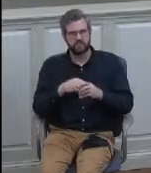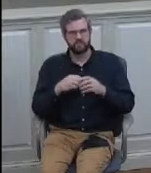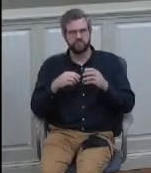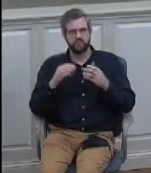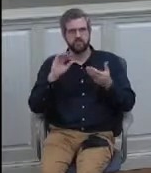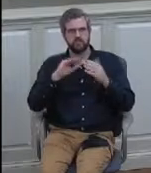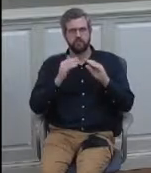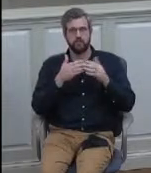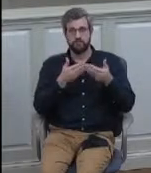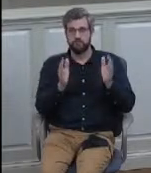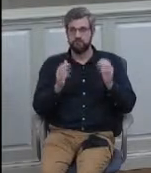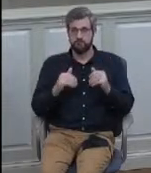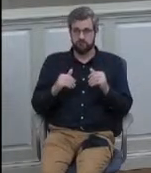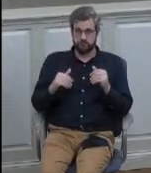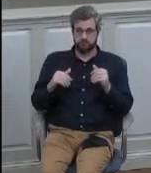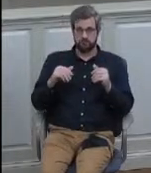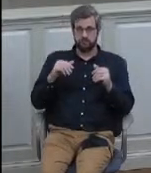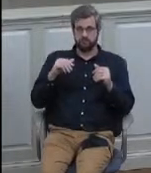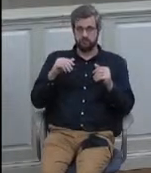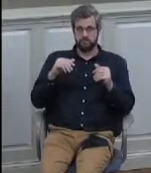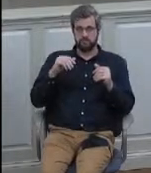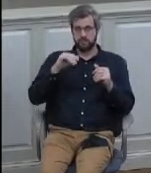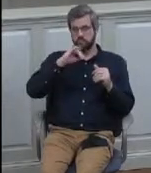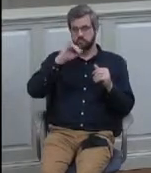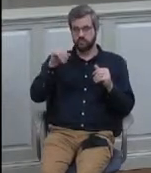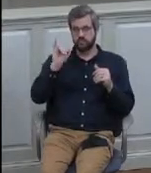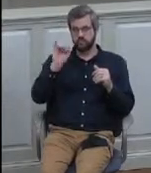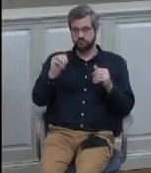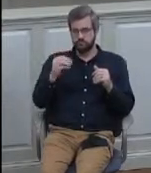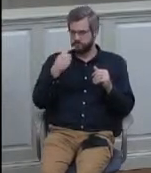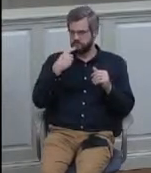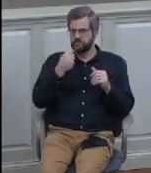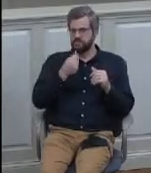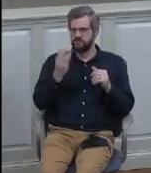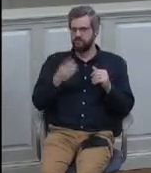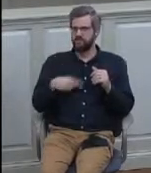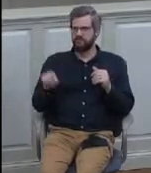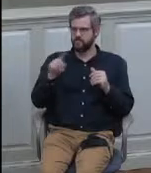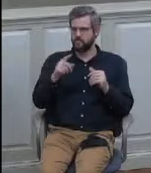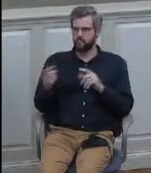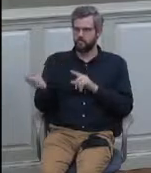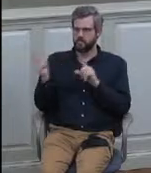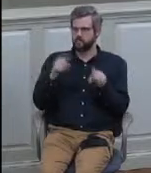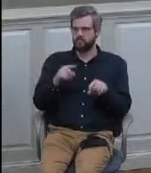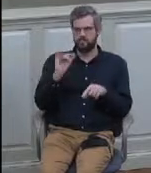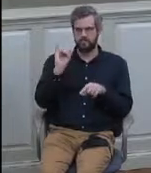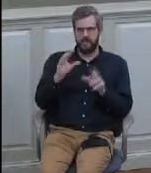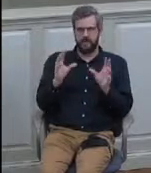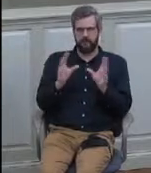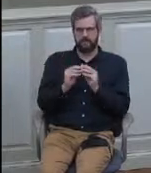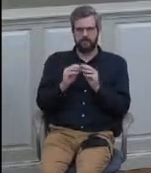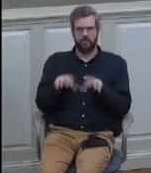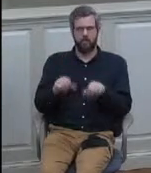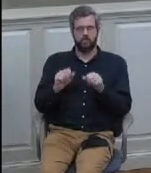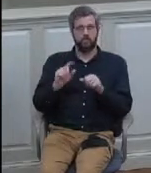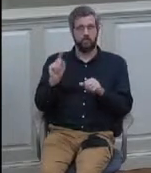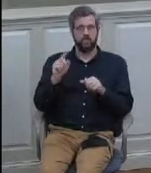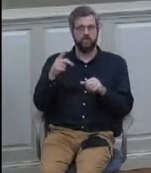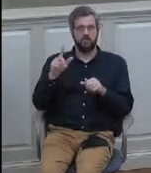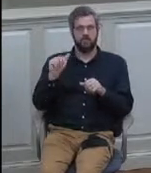the community in a similar fashion. I know several of you went to that meeting at Plank, yeah. And I thought it